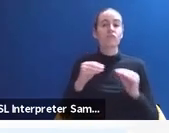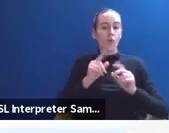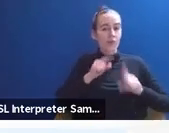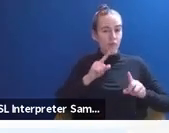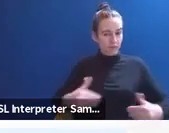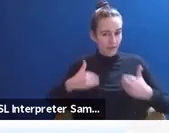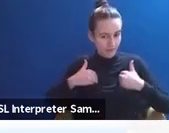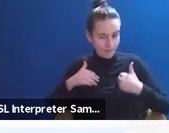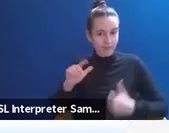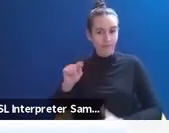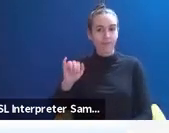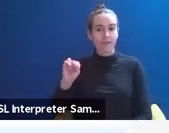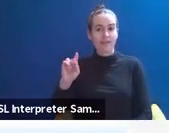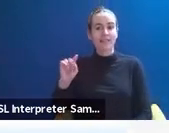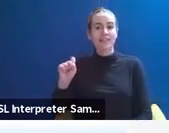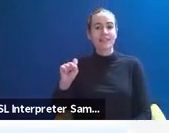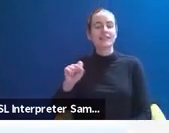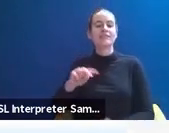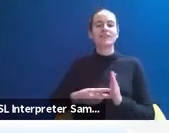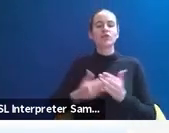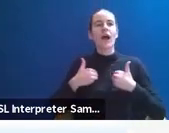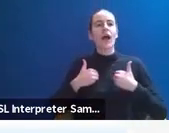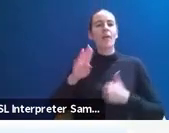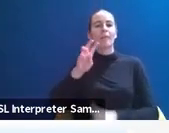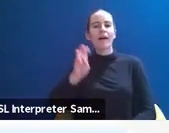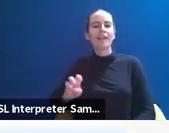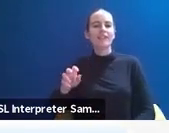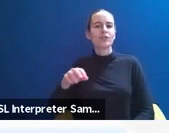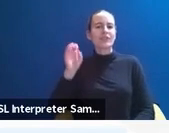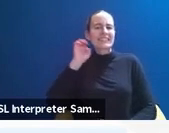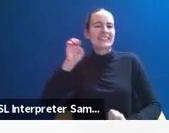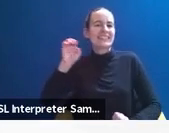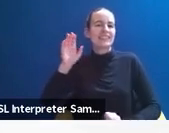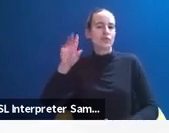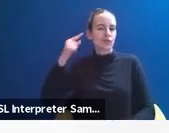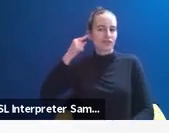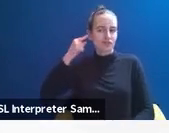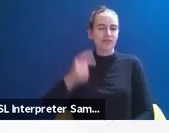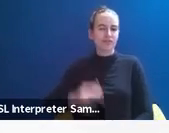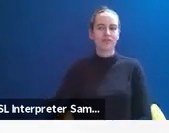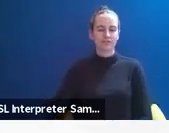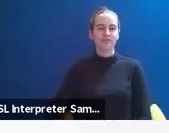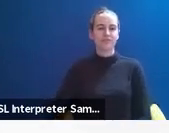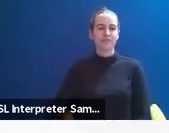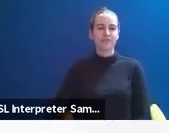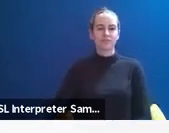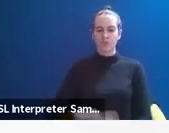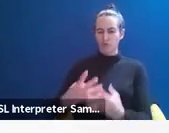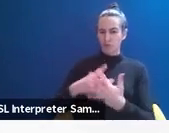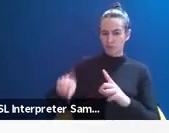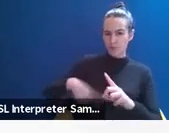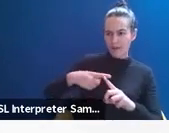tinnitus is a perception of ringing or buzzing in the ears. So when do we screen and how do we